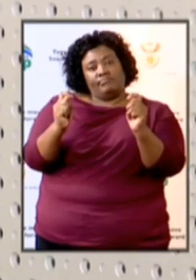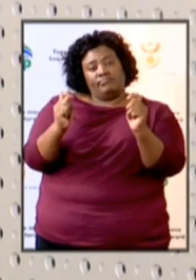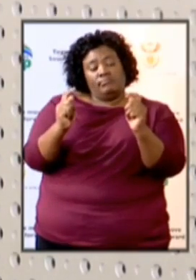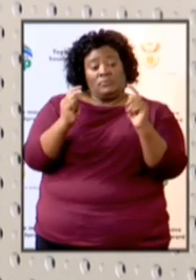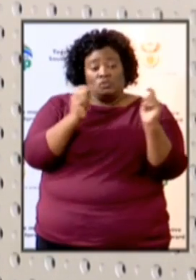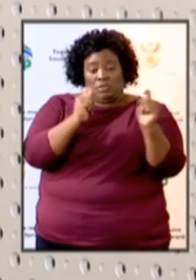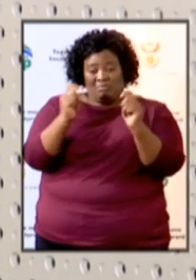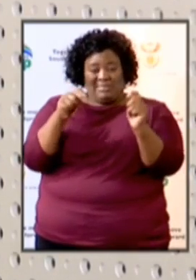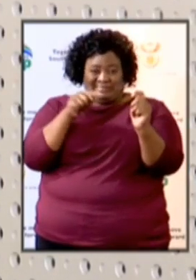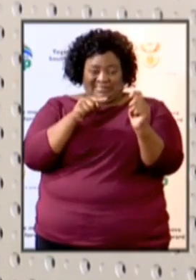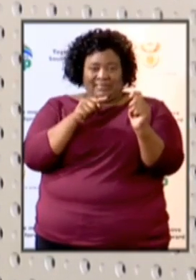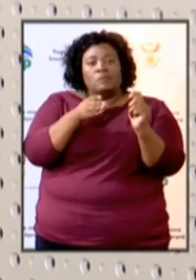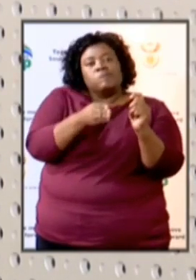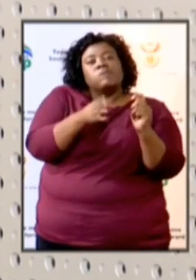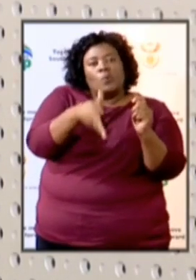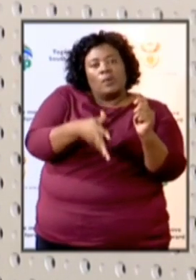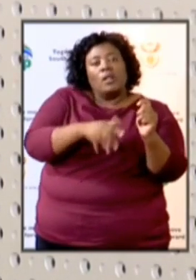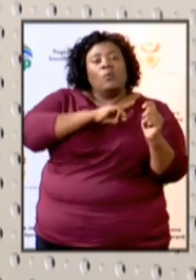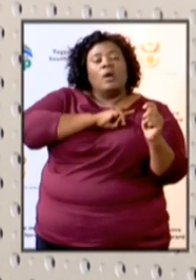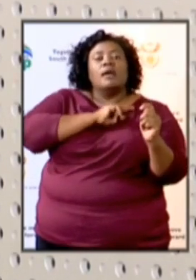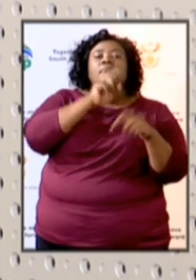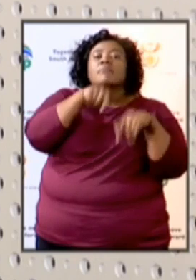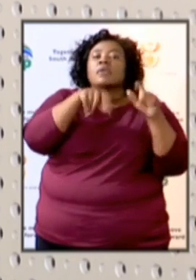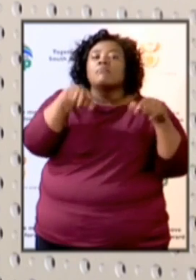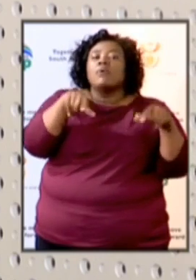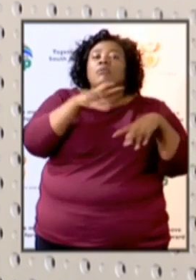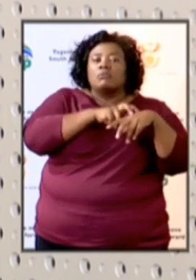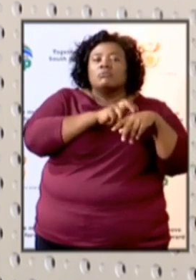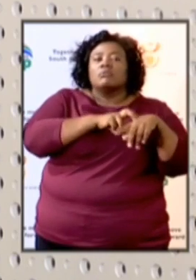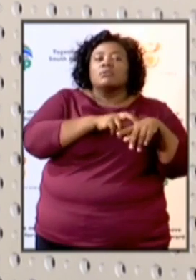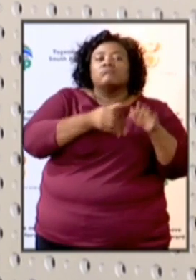be there because people need to go to work.